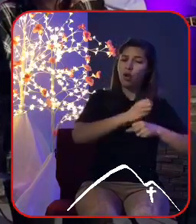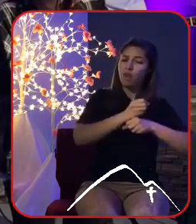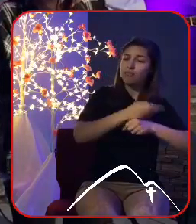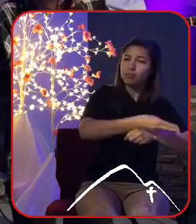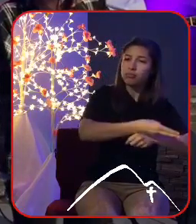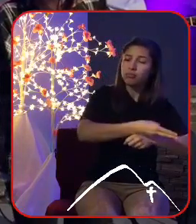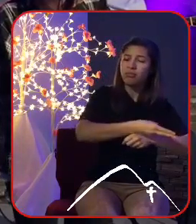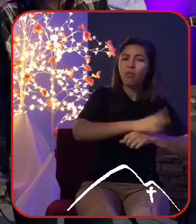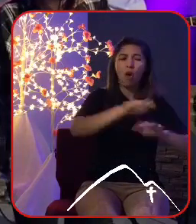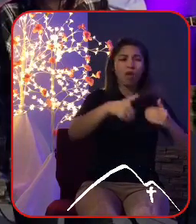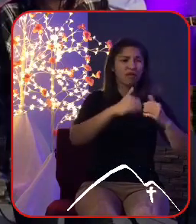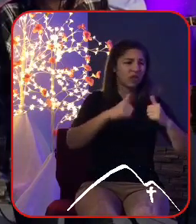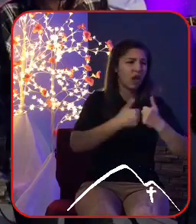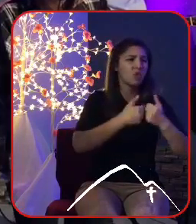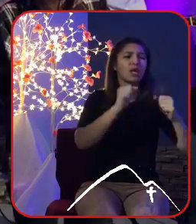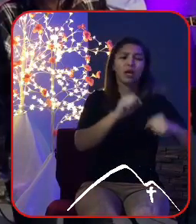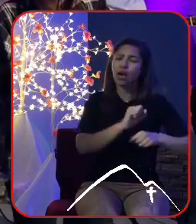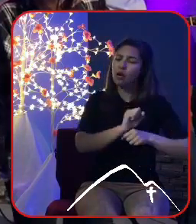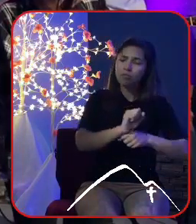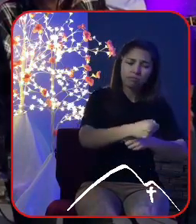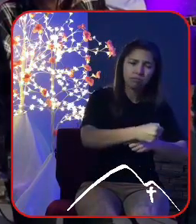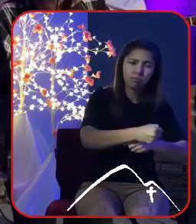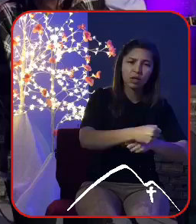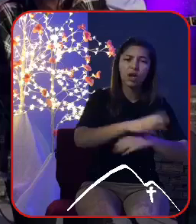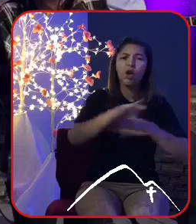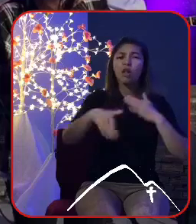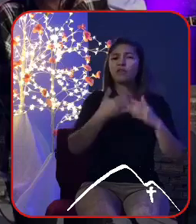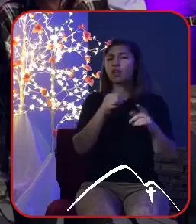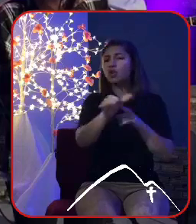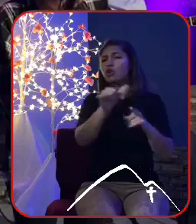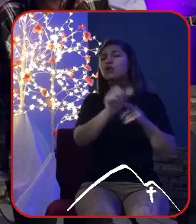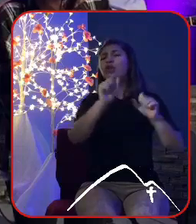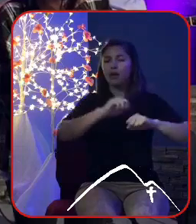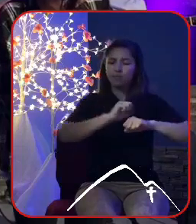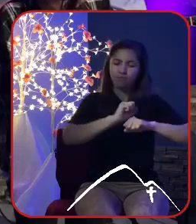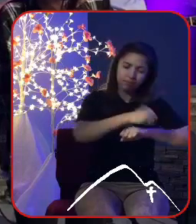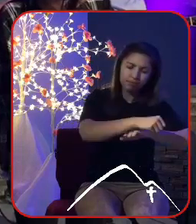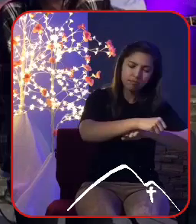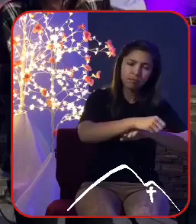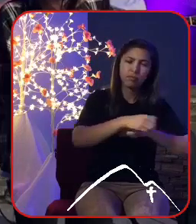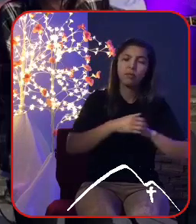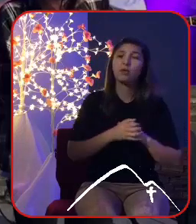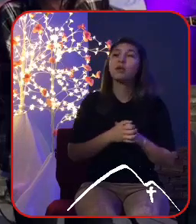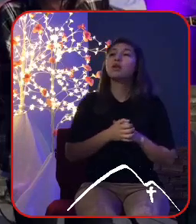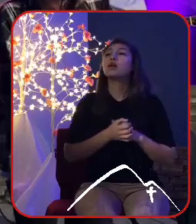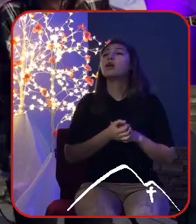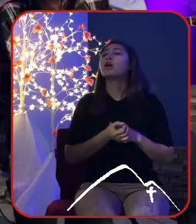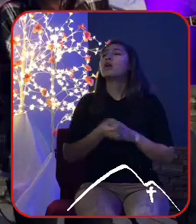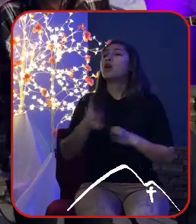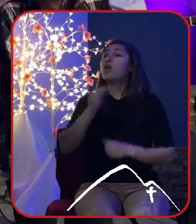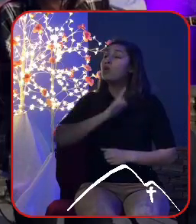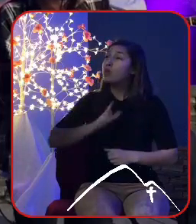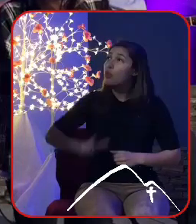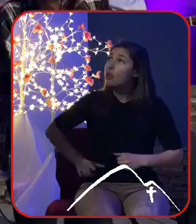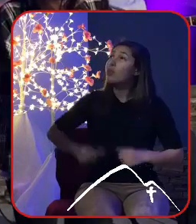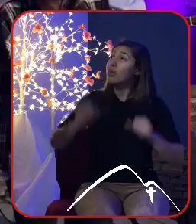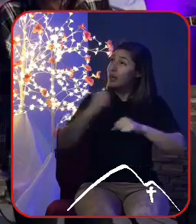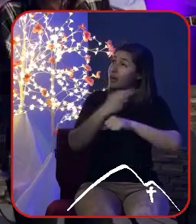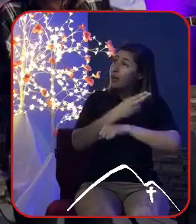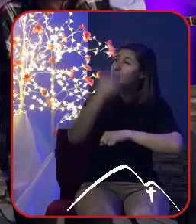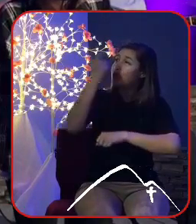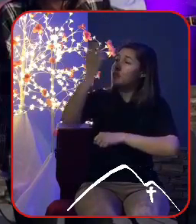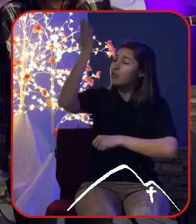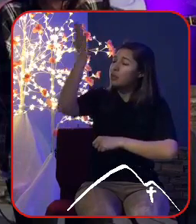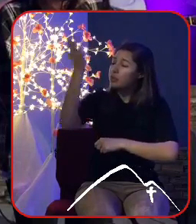and its challenges and its curses. That we, Lord, because of what you have done,